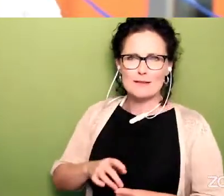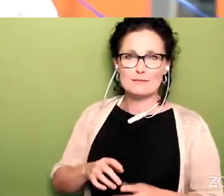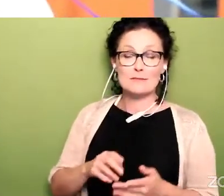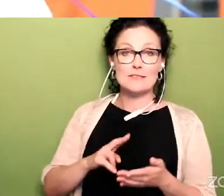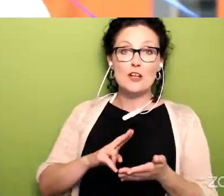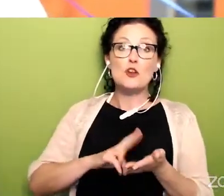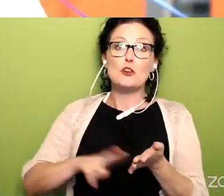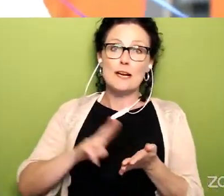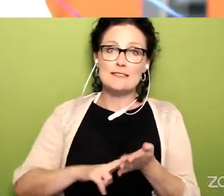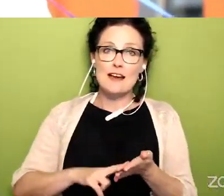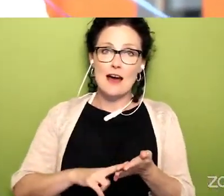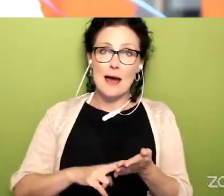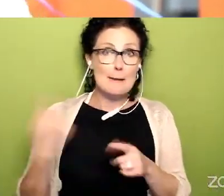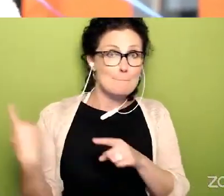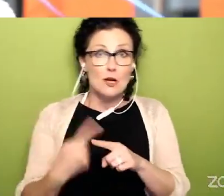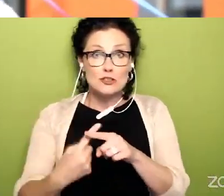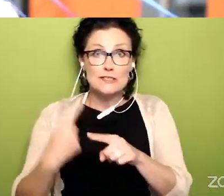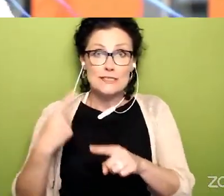thing